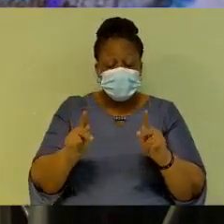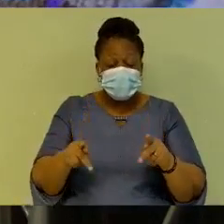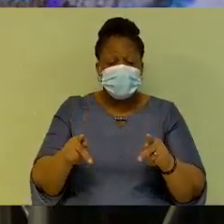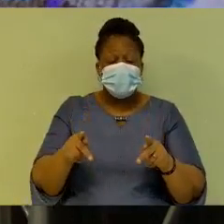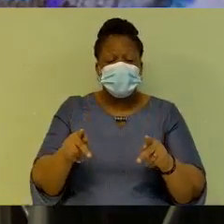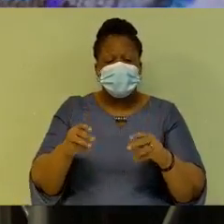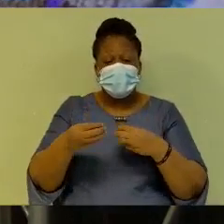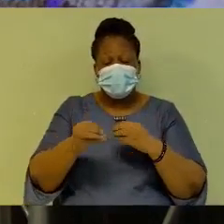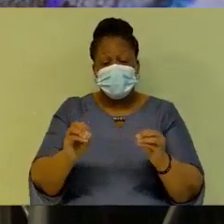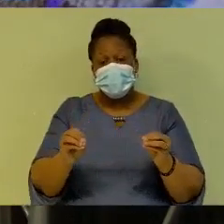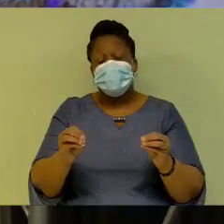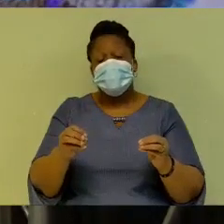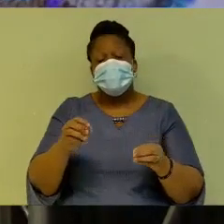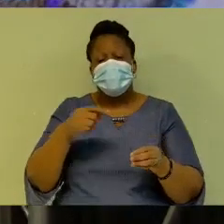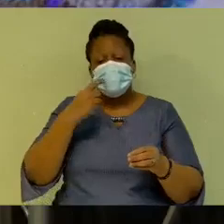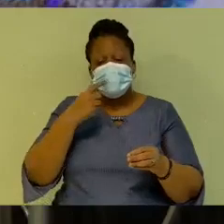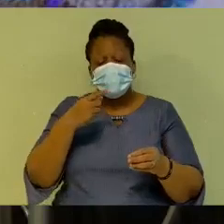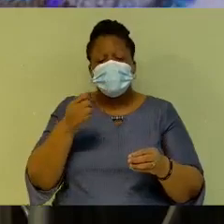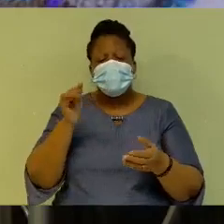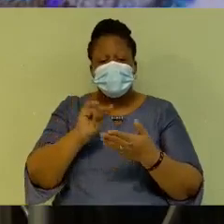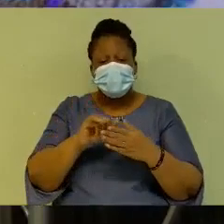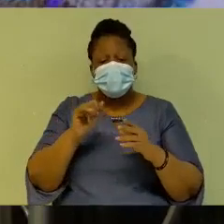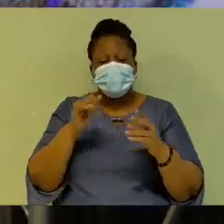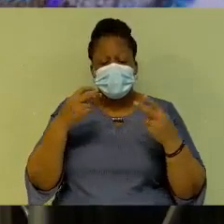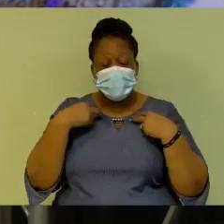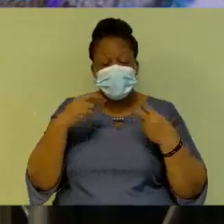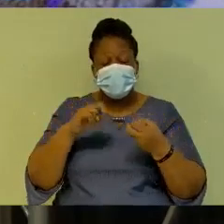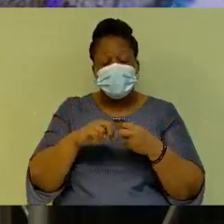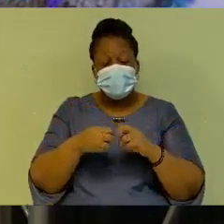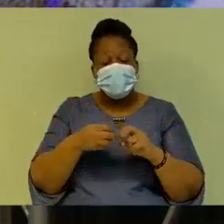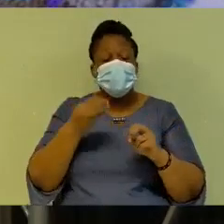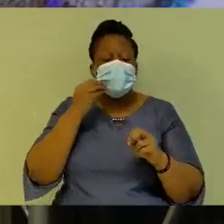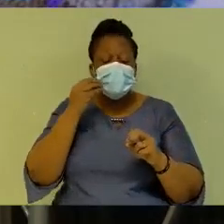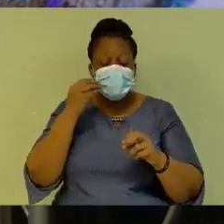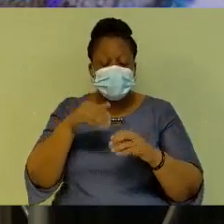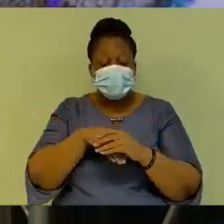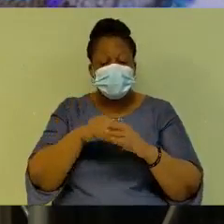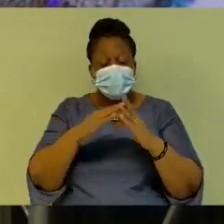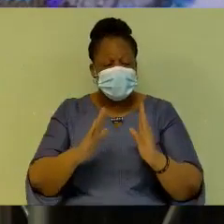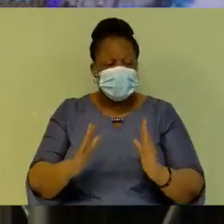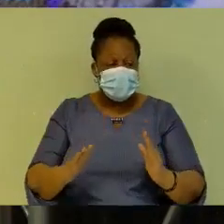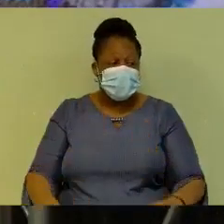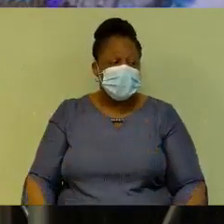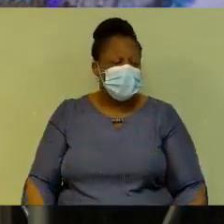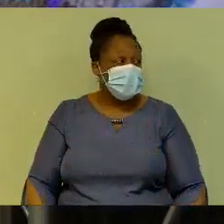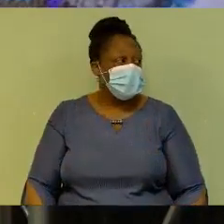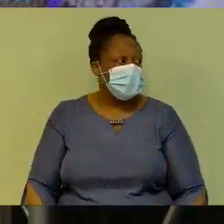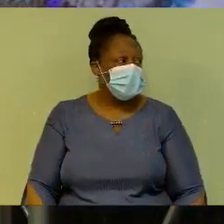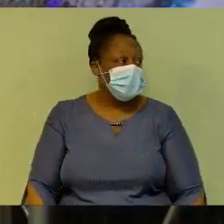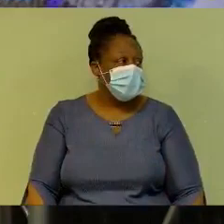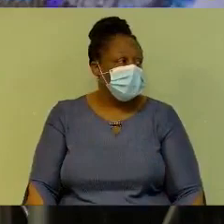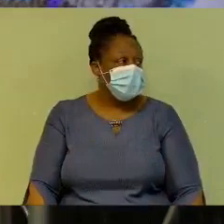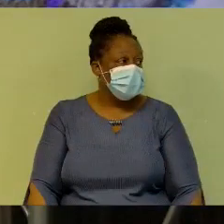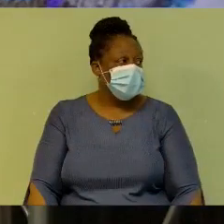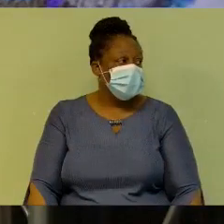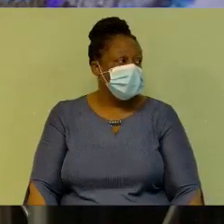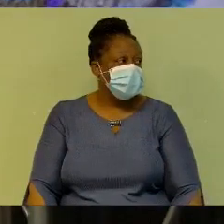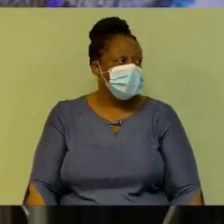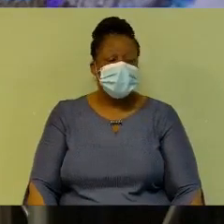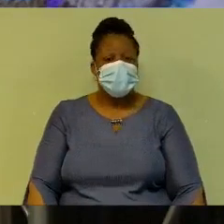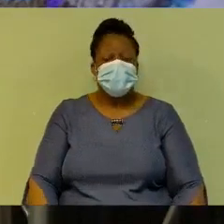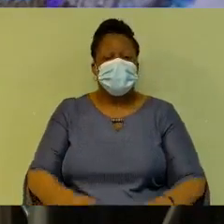faith-based organizations, clinical counseling, mediation, the National Housing Corporation, and the Special